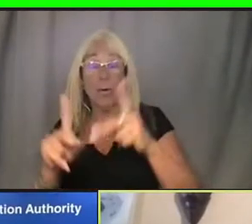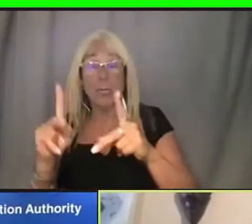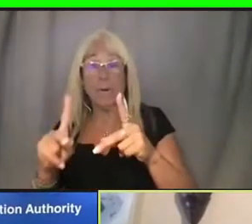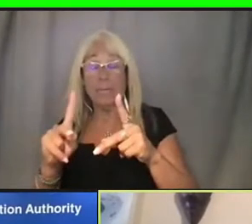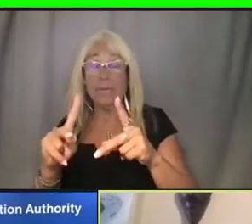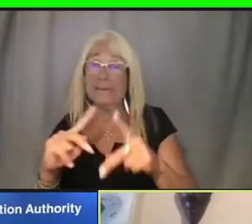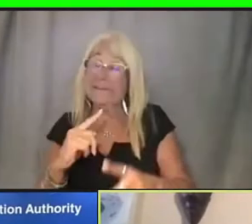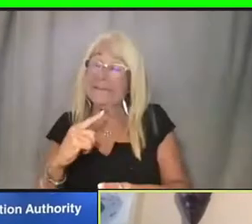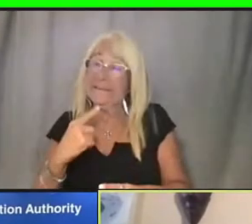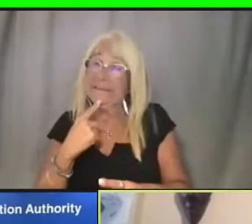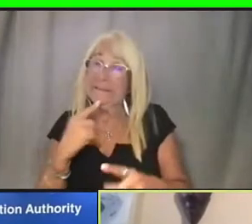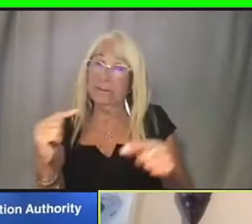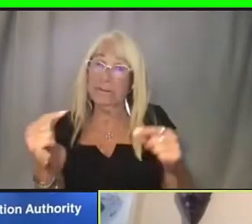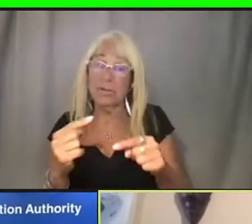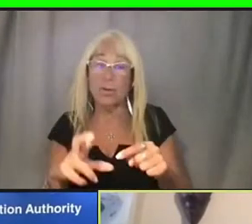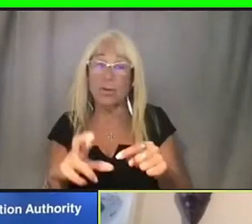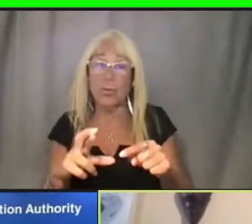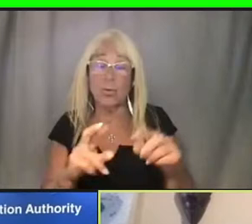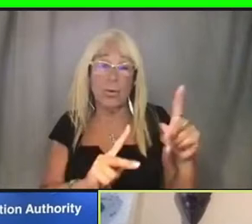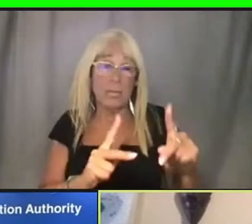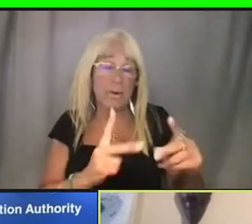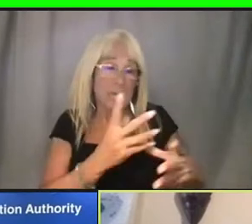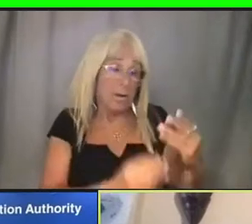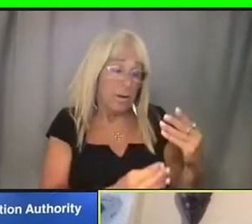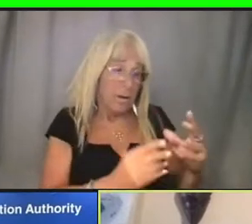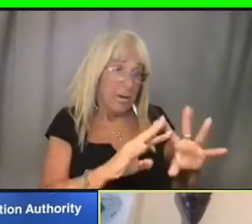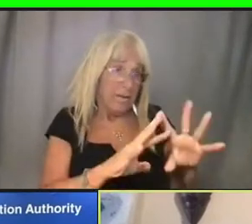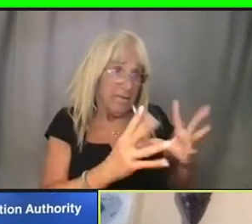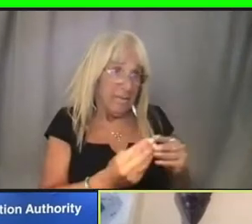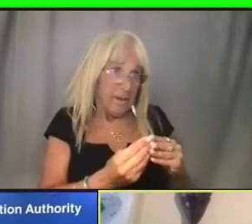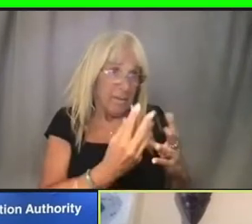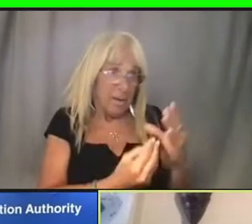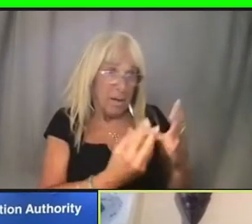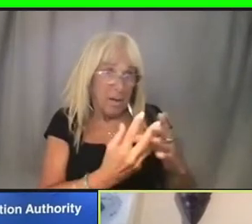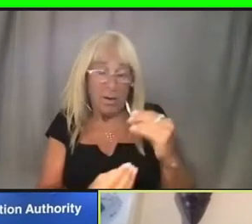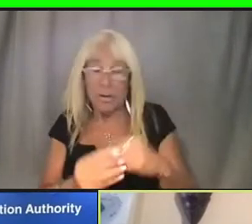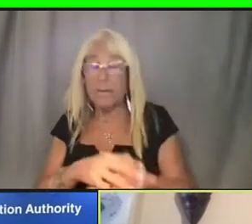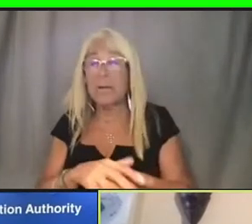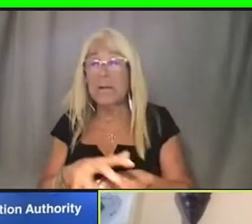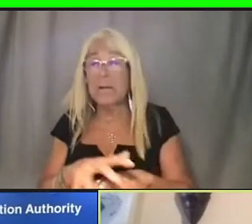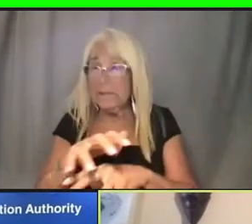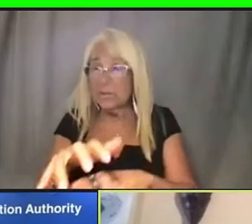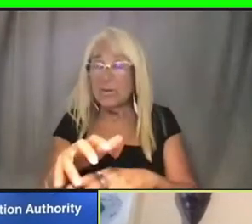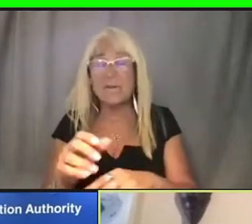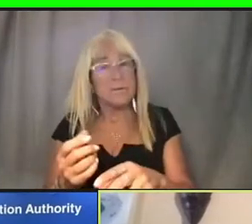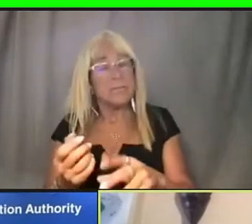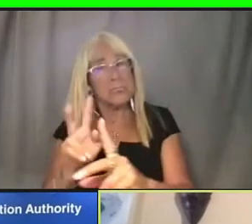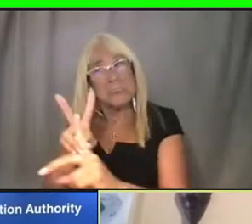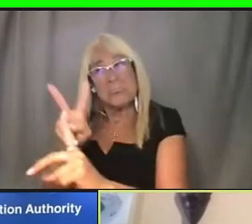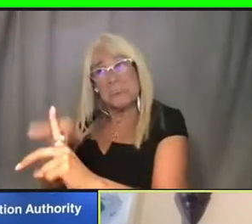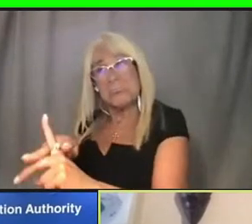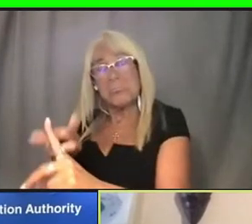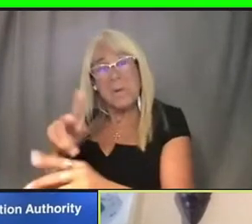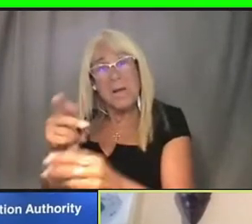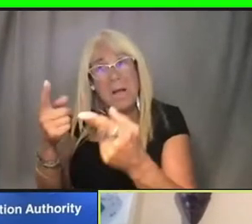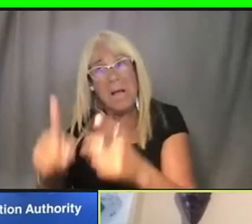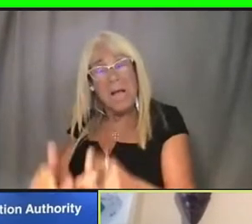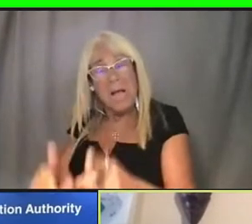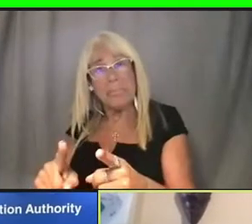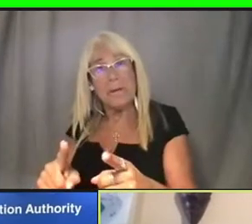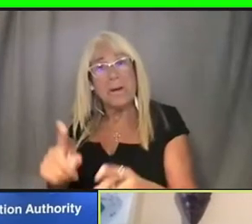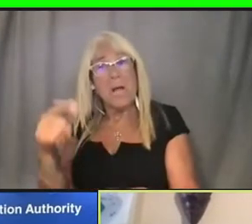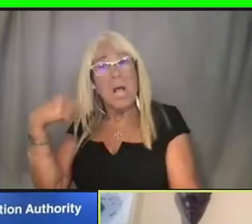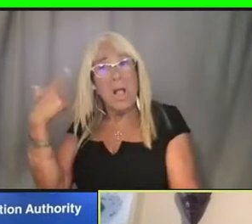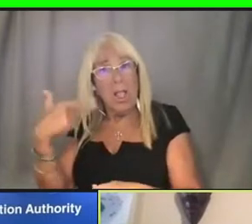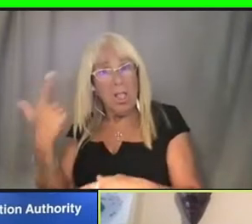to traffic violence congestion pricing has made streets safer where it's been implemented in London crashes fell nearly